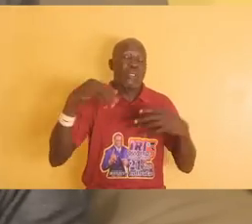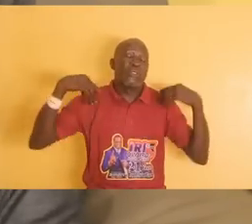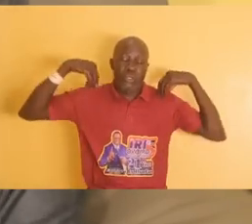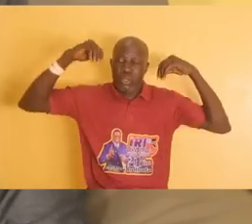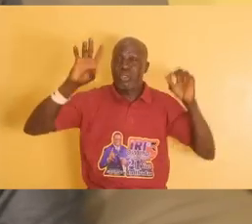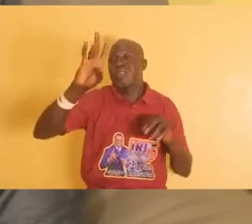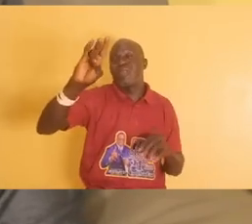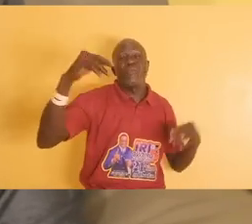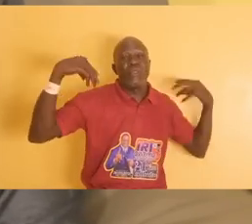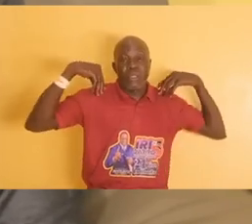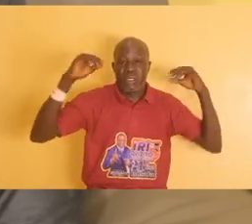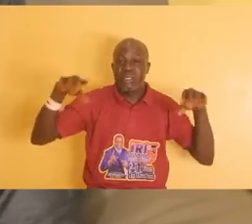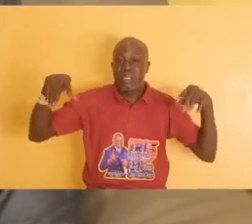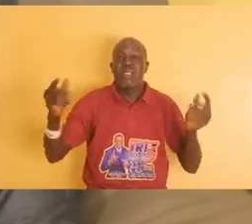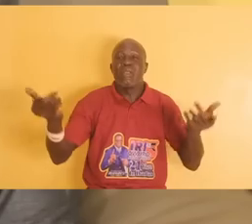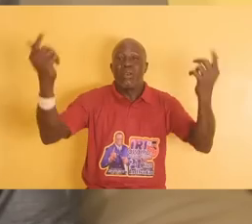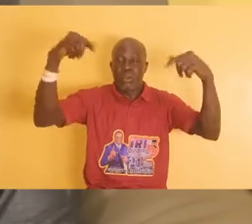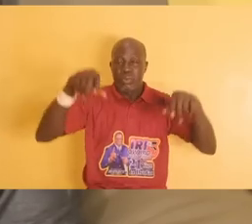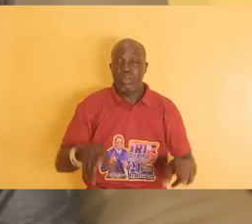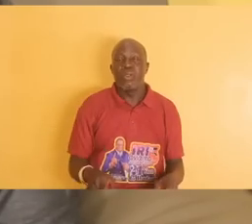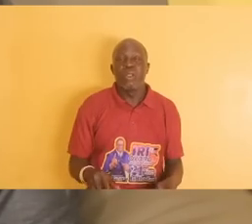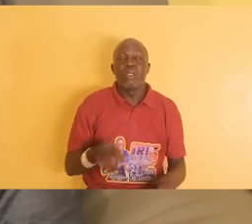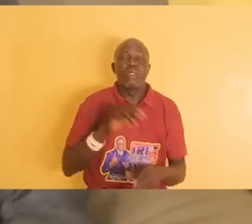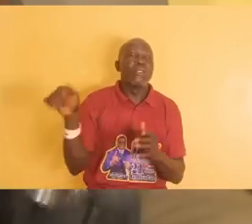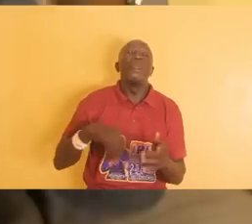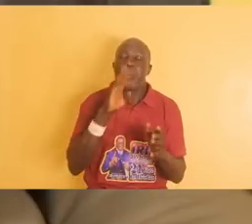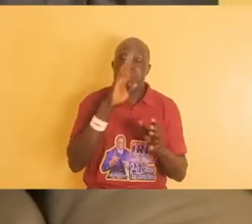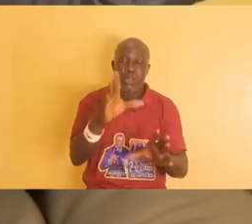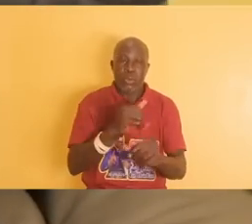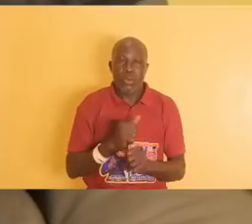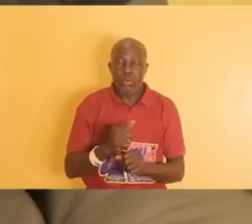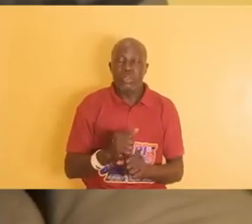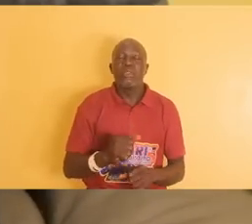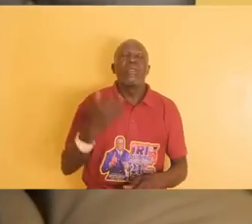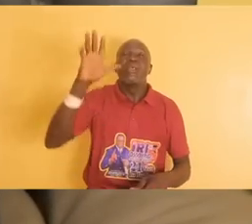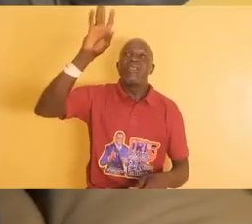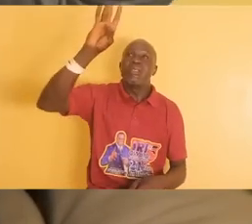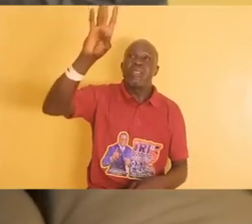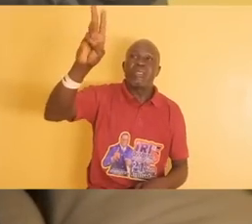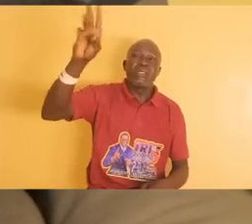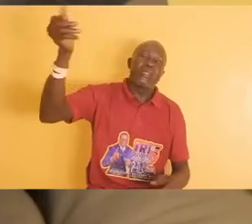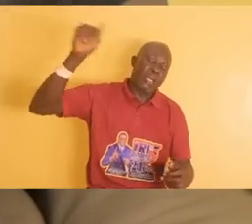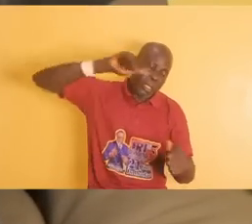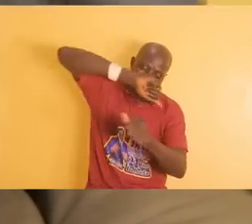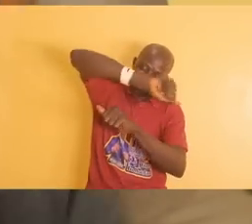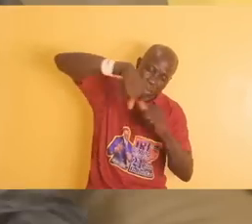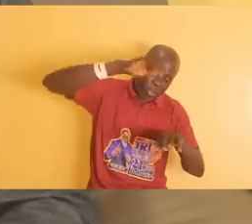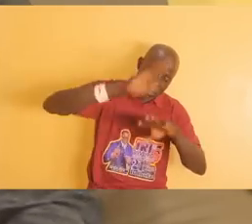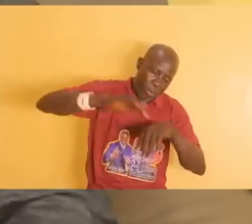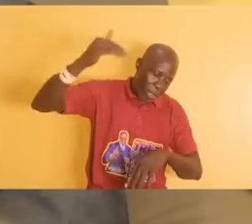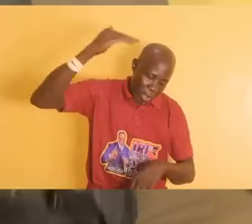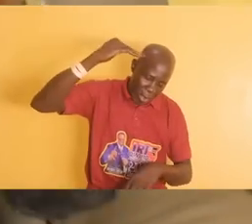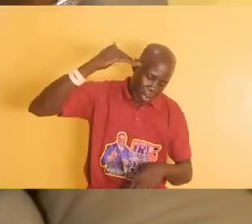saw 7 angels. They descended. Behold. Six of them anointed my